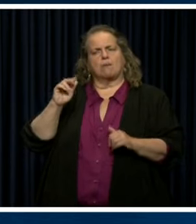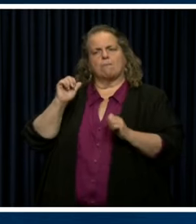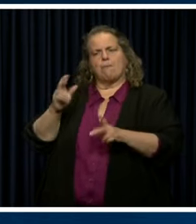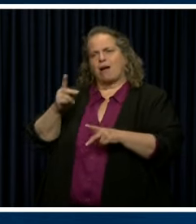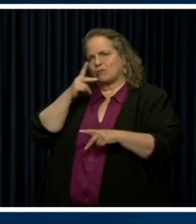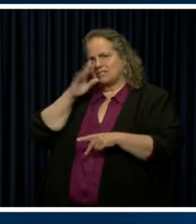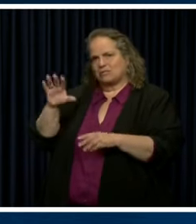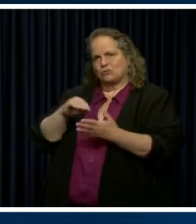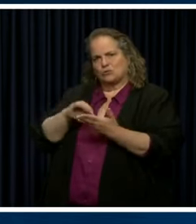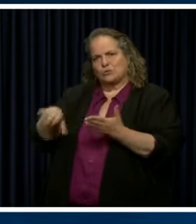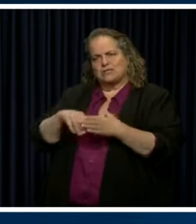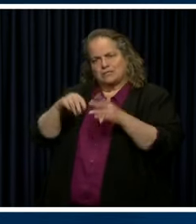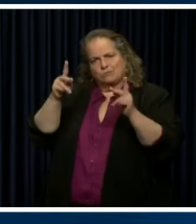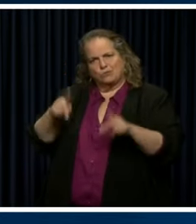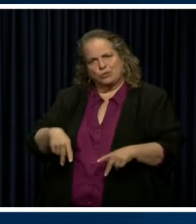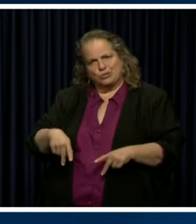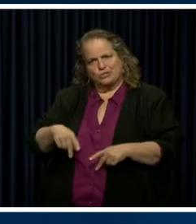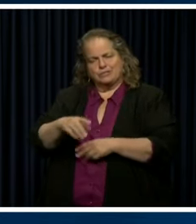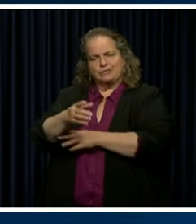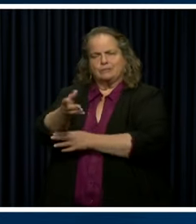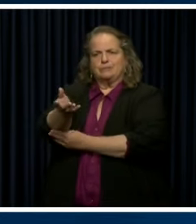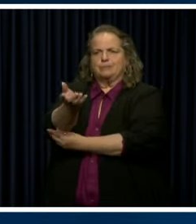person.